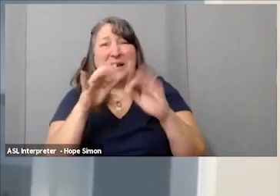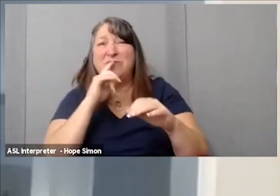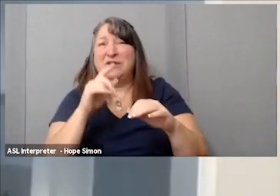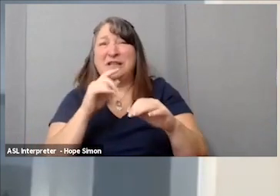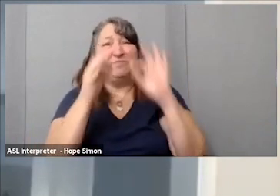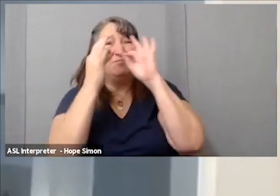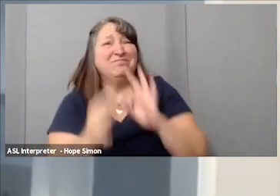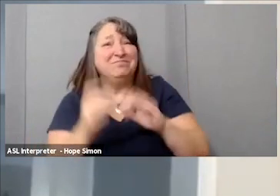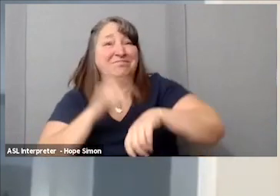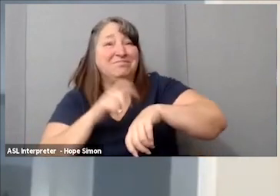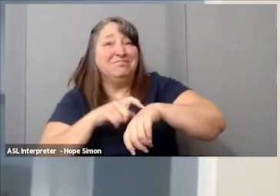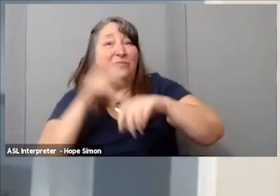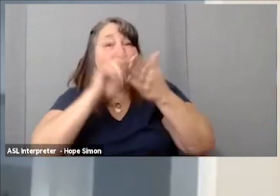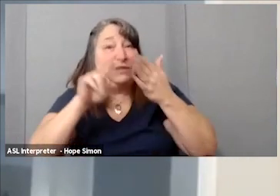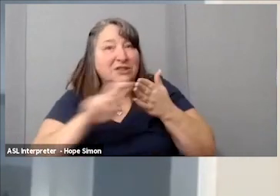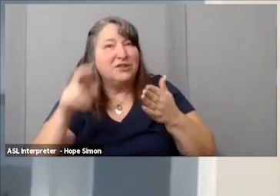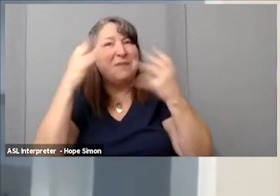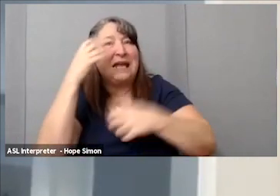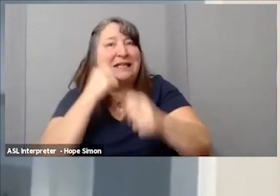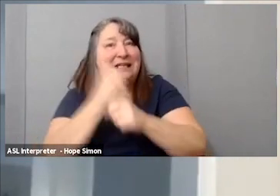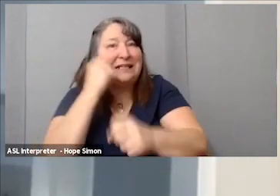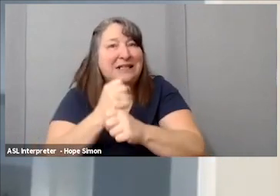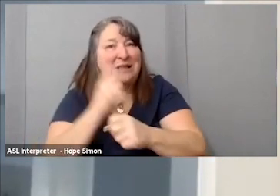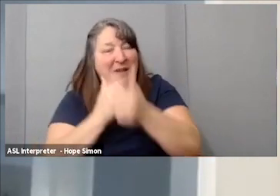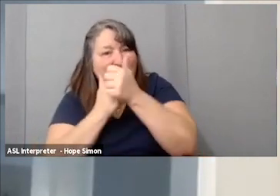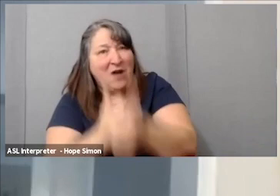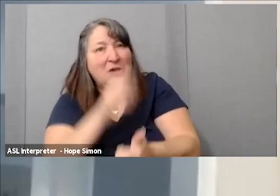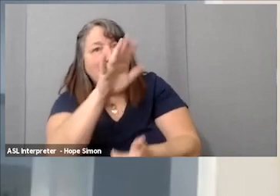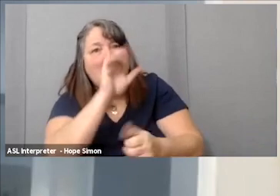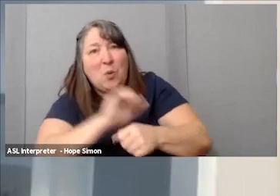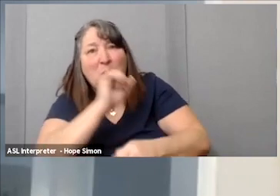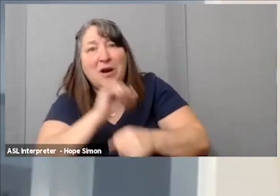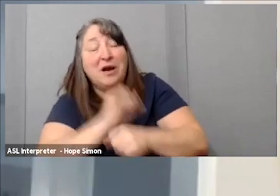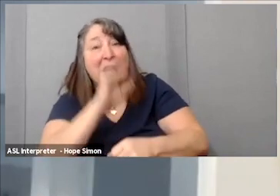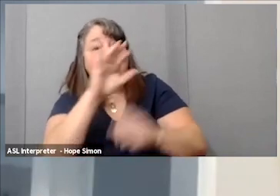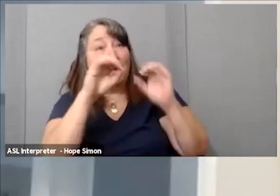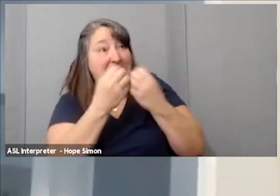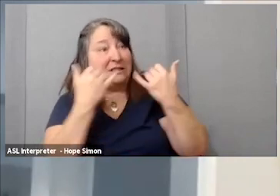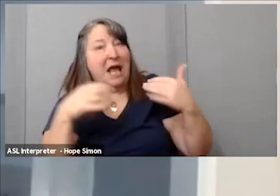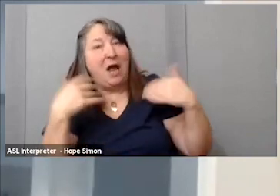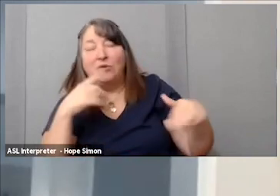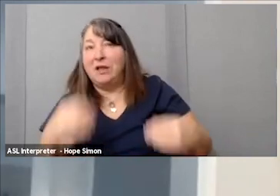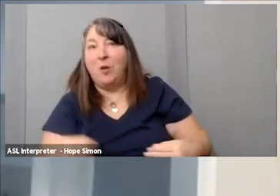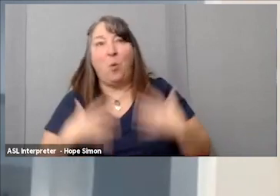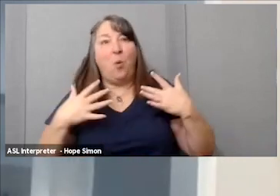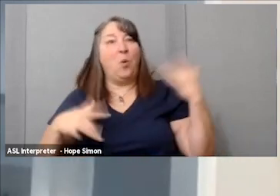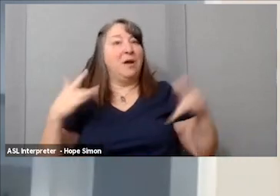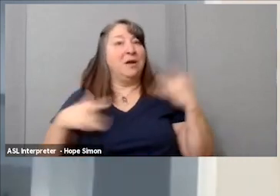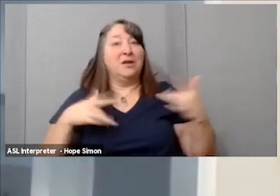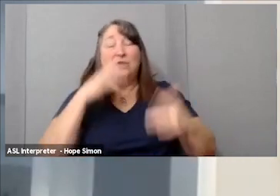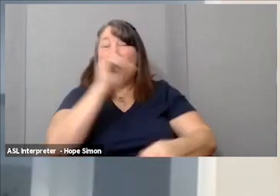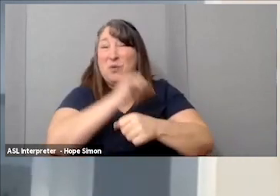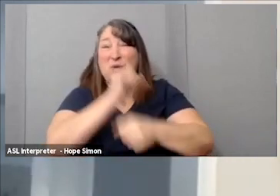and it is just riveting what's coming out of your organization. The work you've been doing has never been more important.